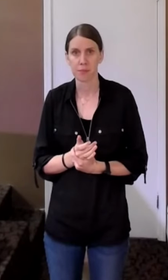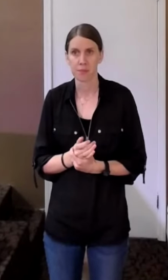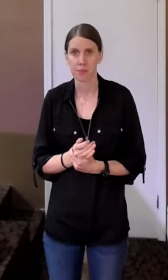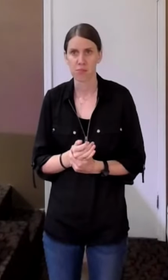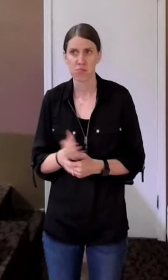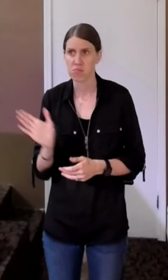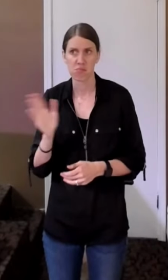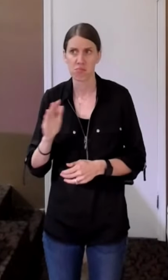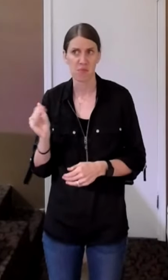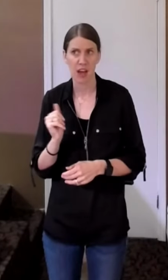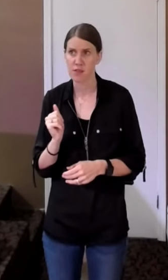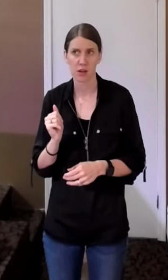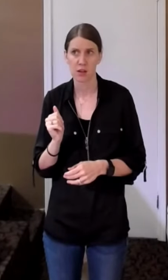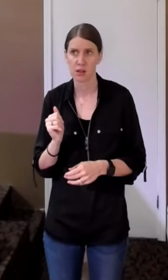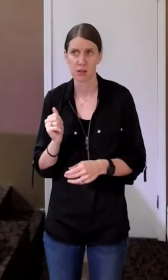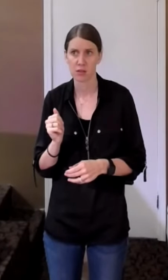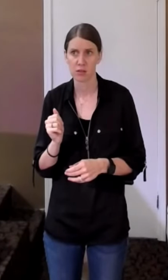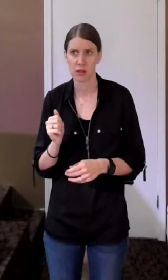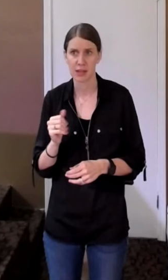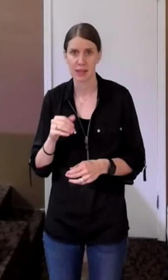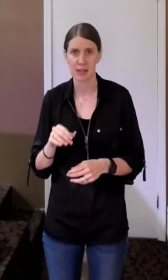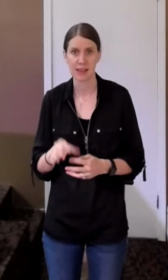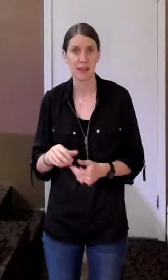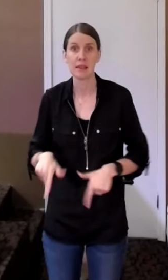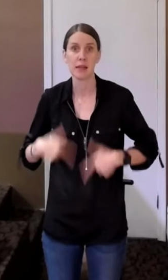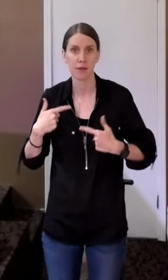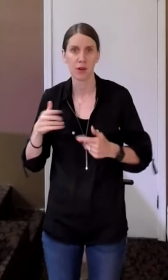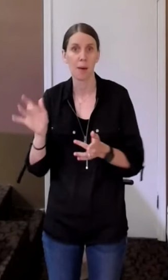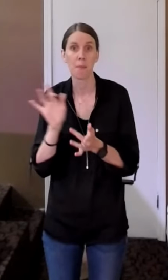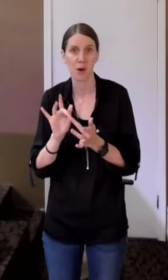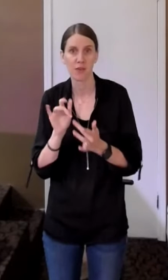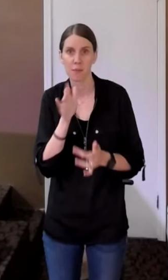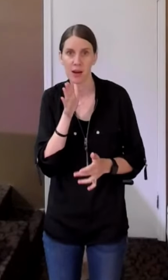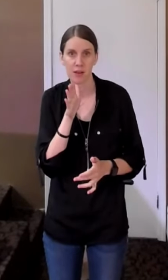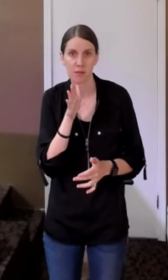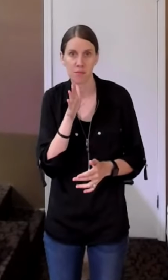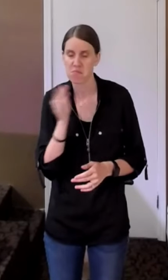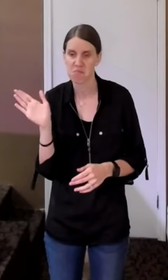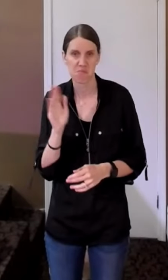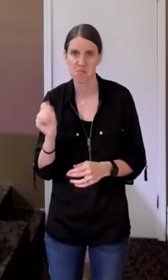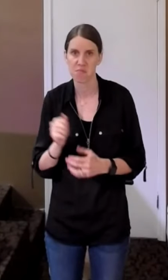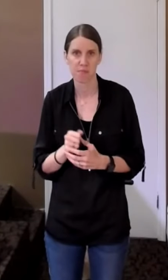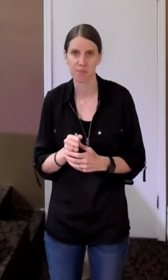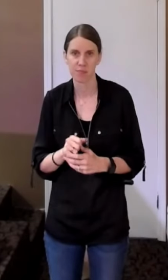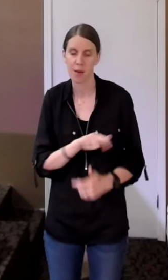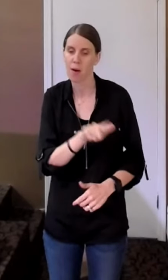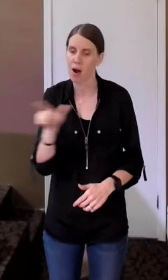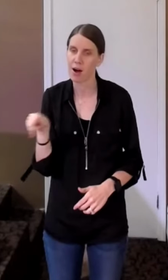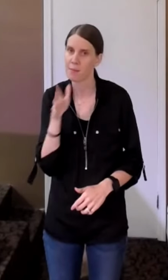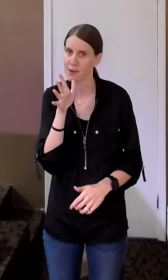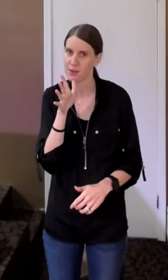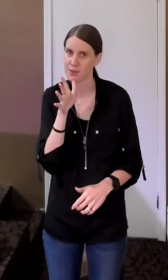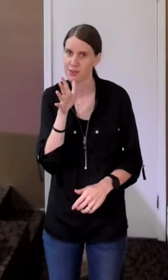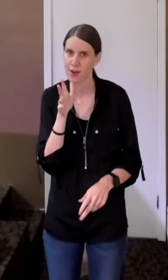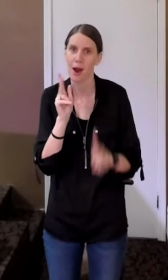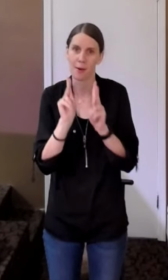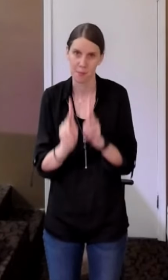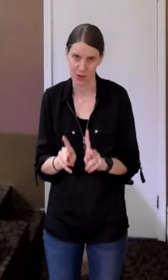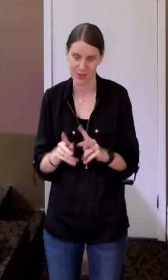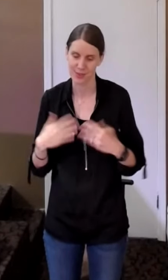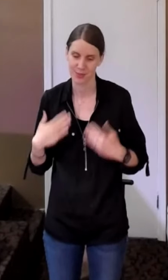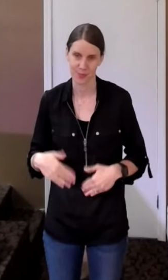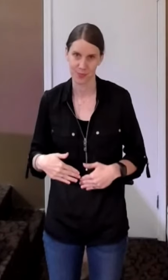there has never, ever been a perfect mother. Well, it just doesn't happen because all mothers are human.